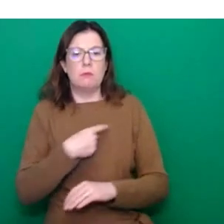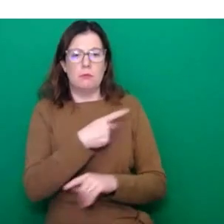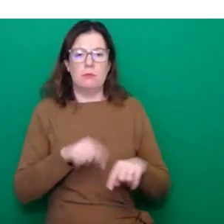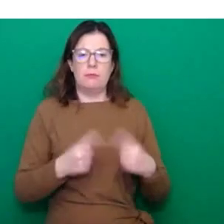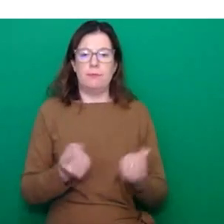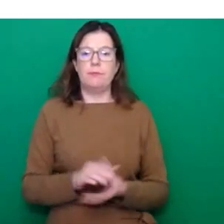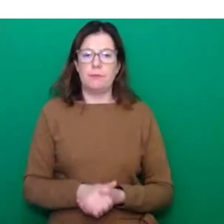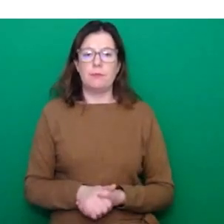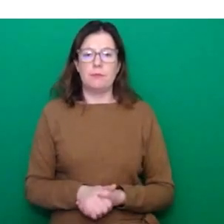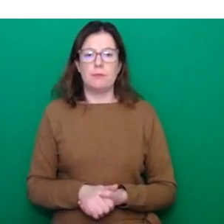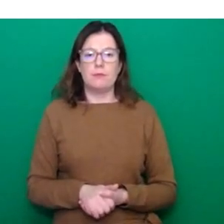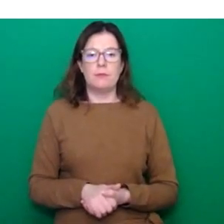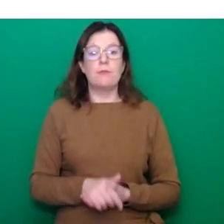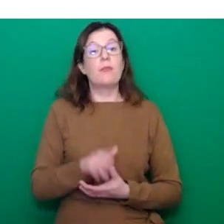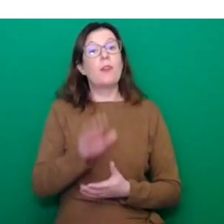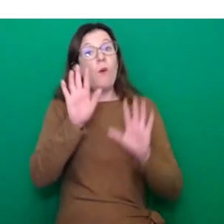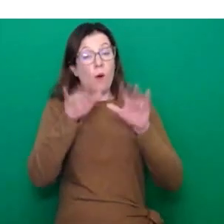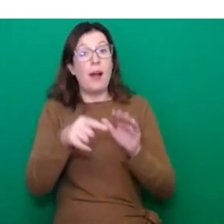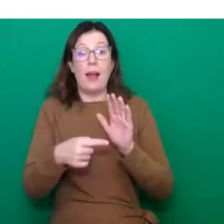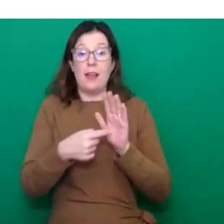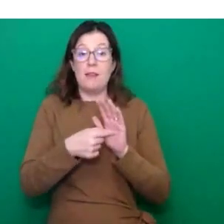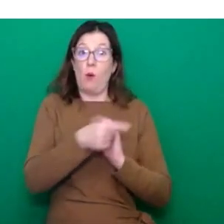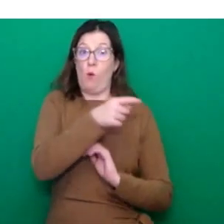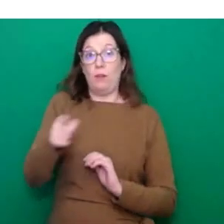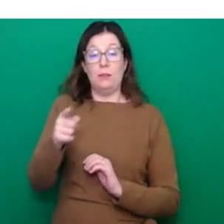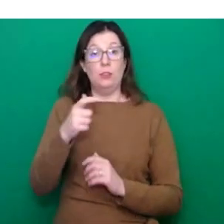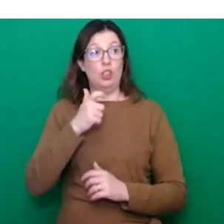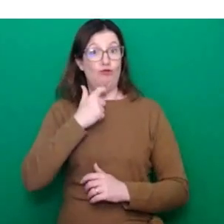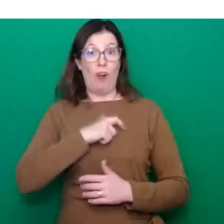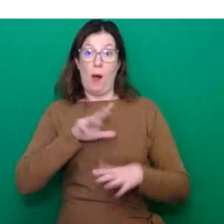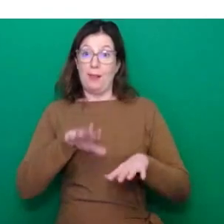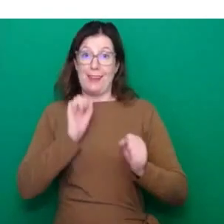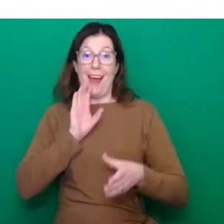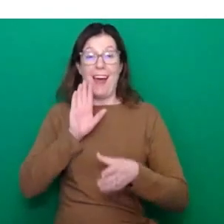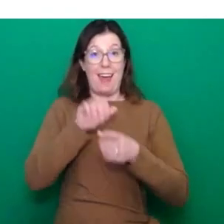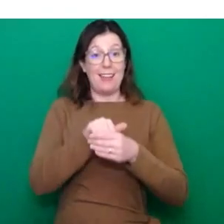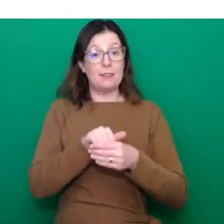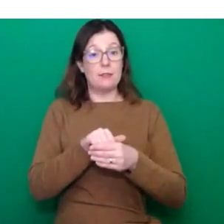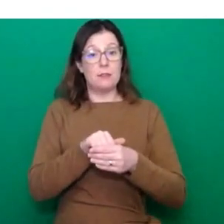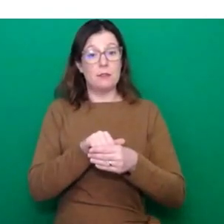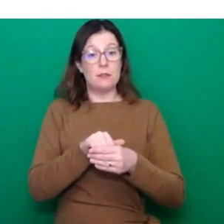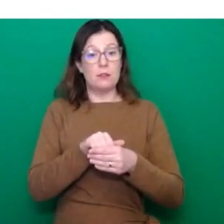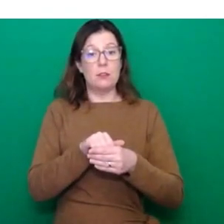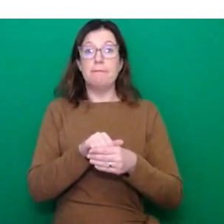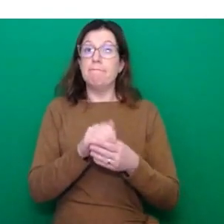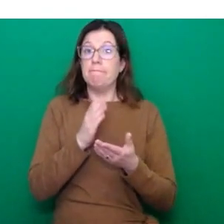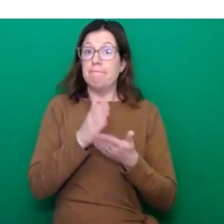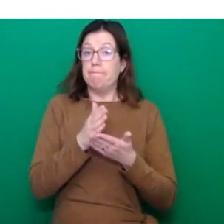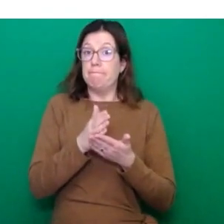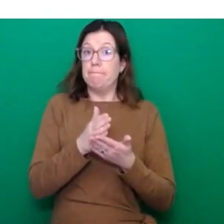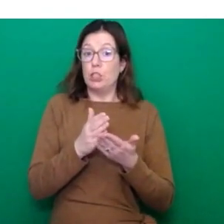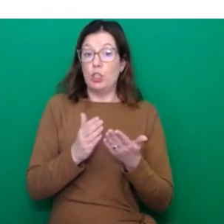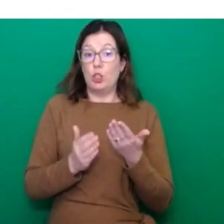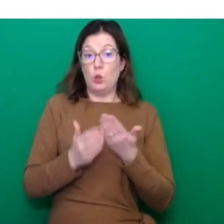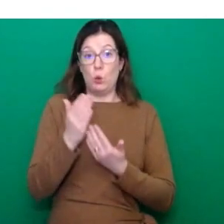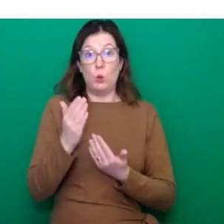So it's important for people coming into any of these roles to know that is that's a newer development, that in any